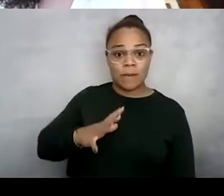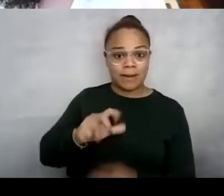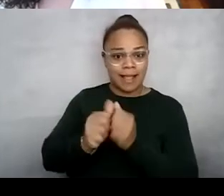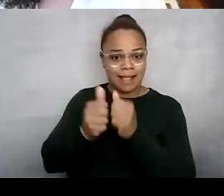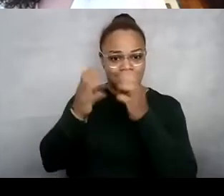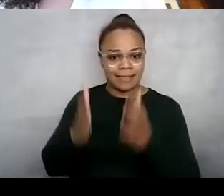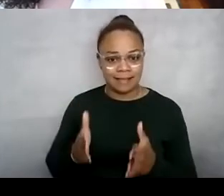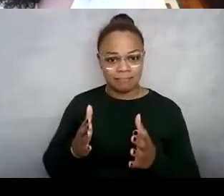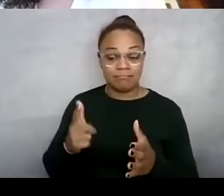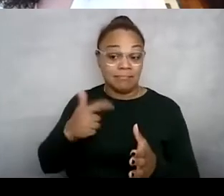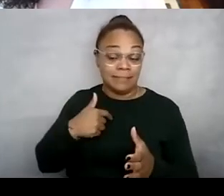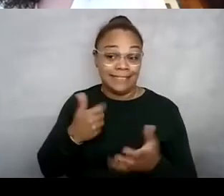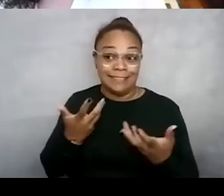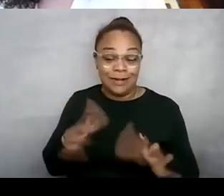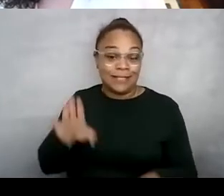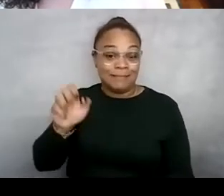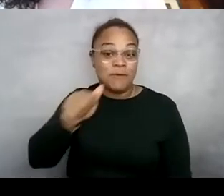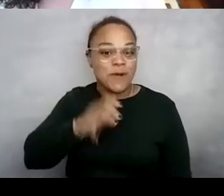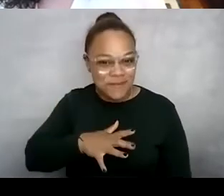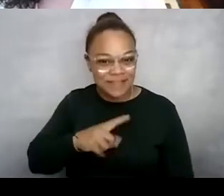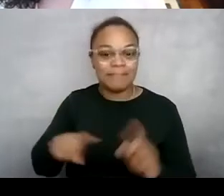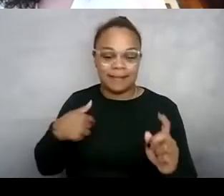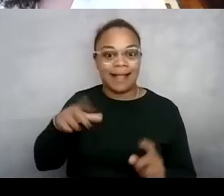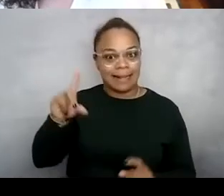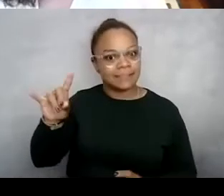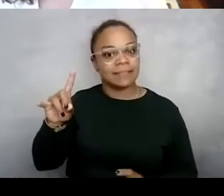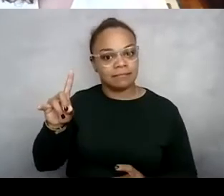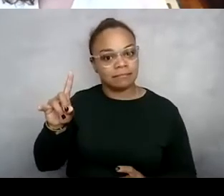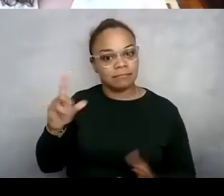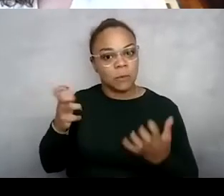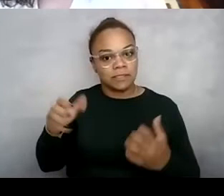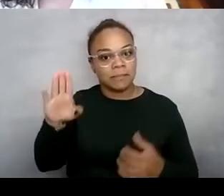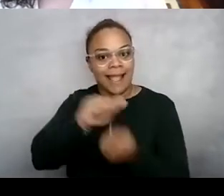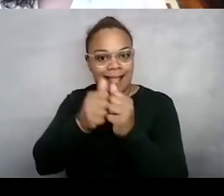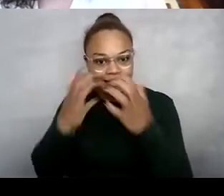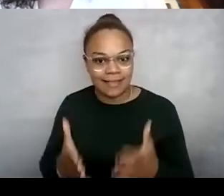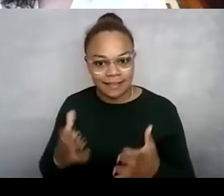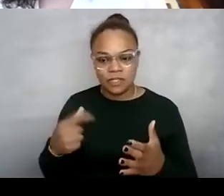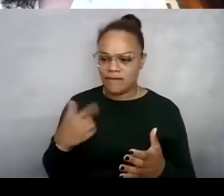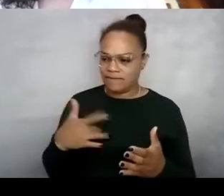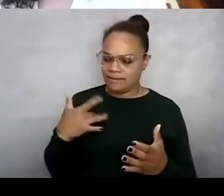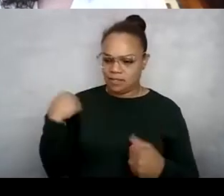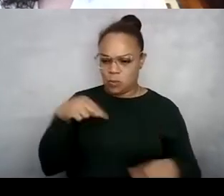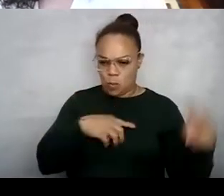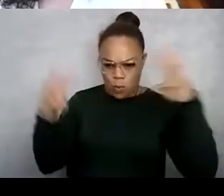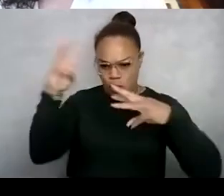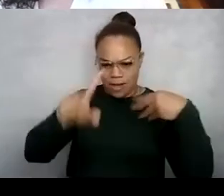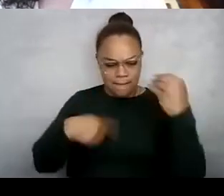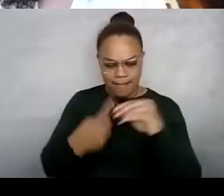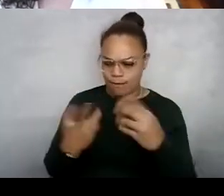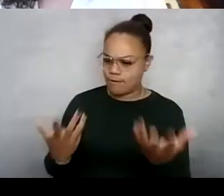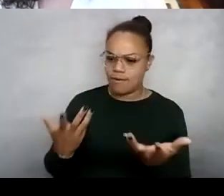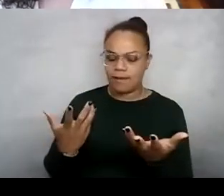is there, but I worry that we compromise the integrity of what women's sports is and